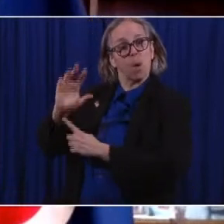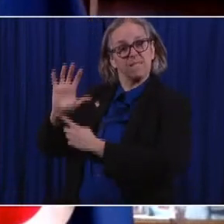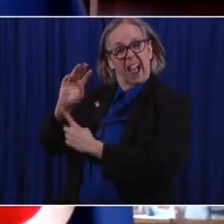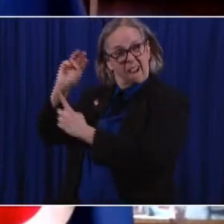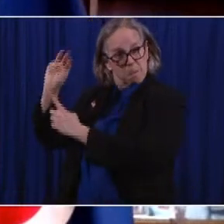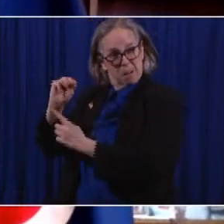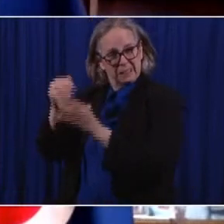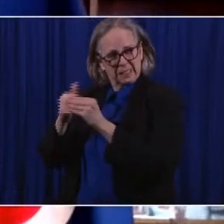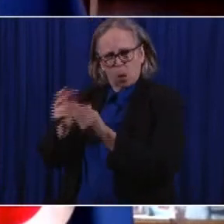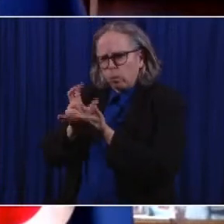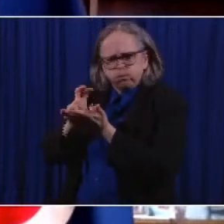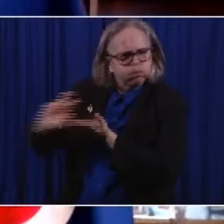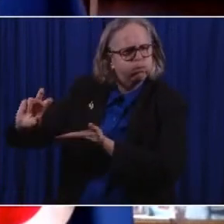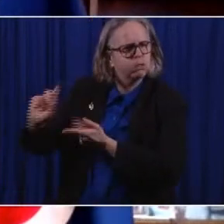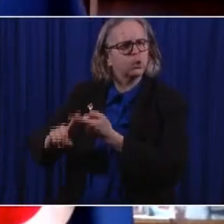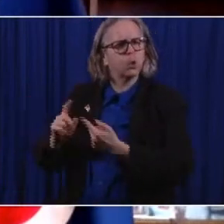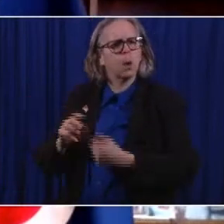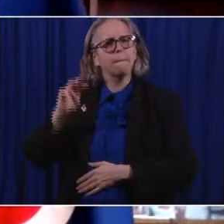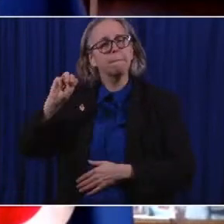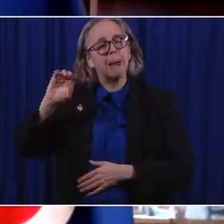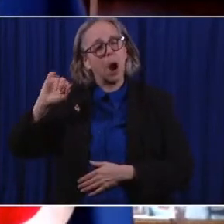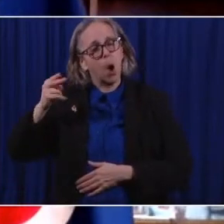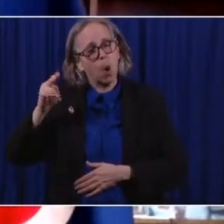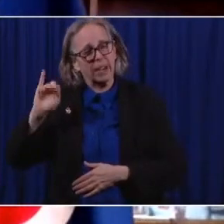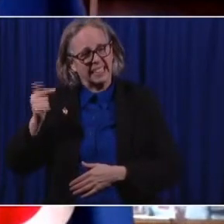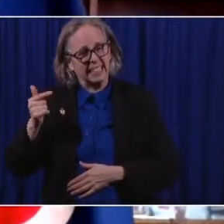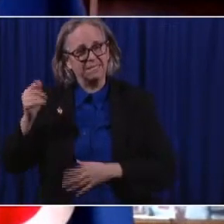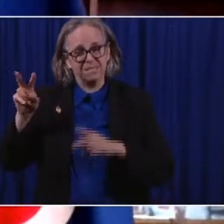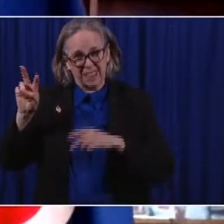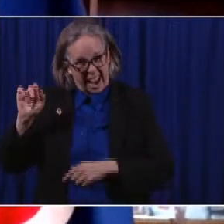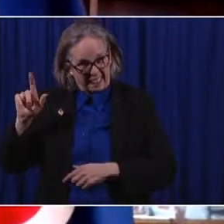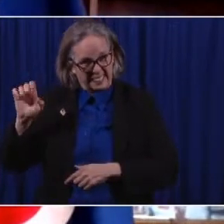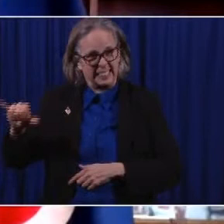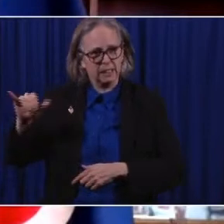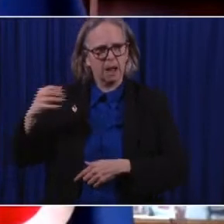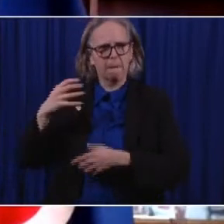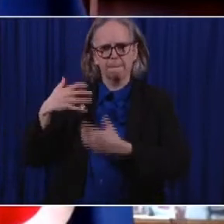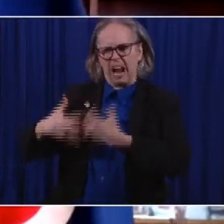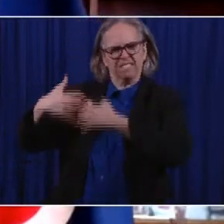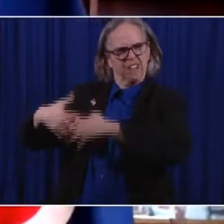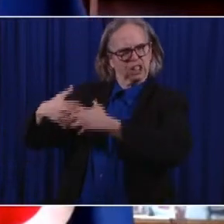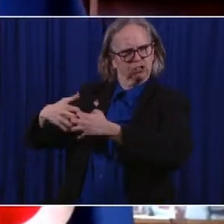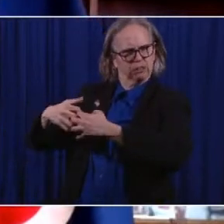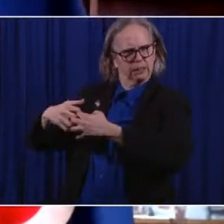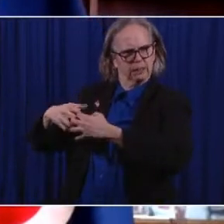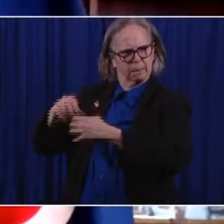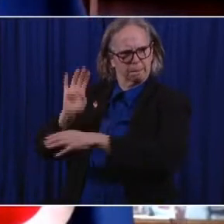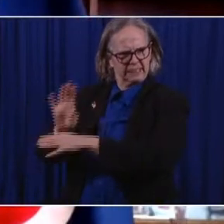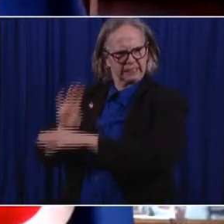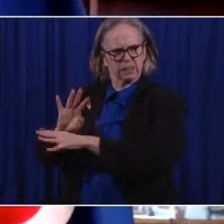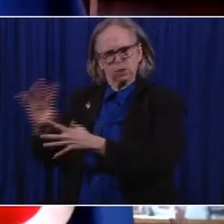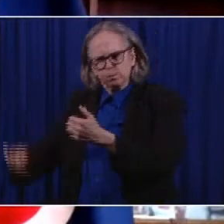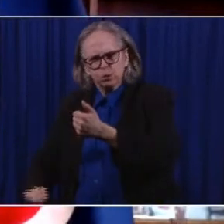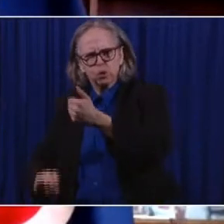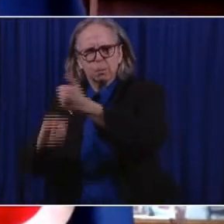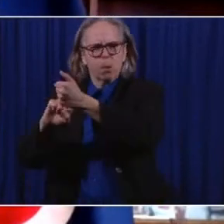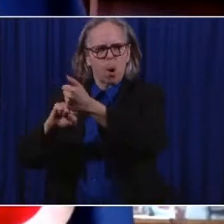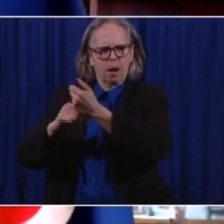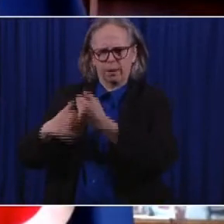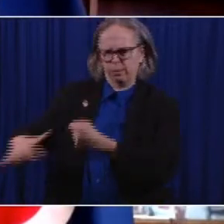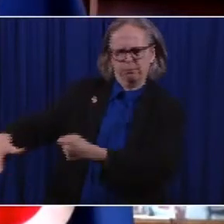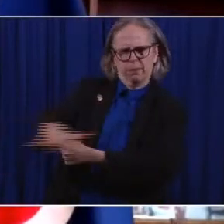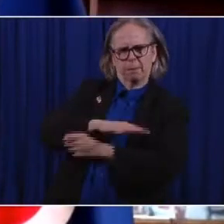Coalition for development of workforce skills for the people of the Valley in some of the